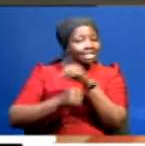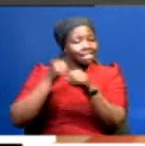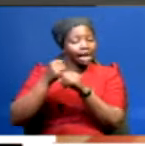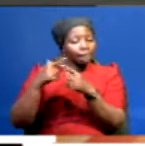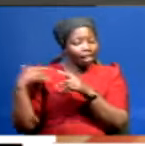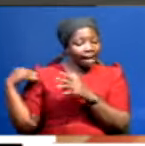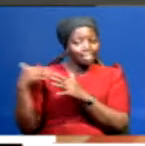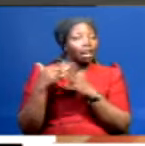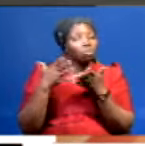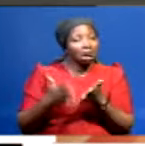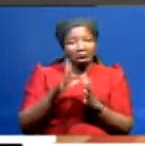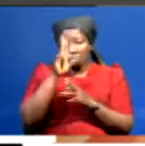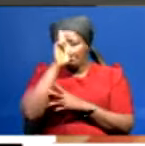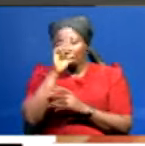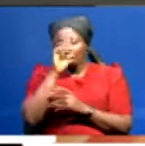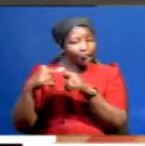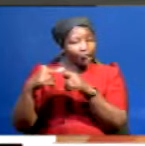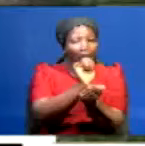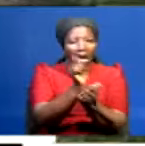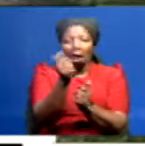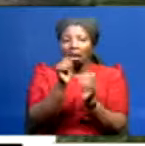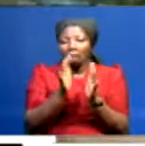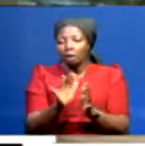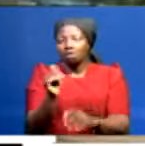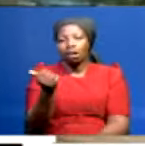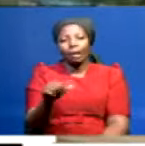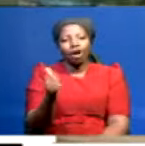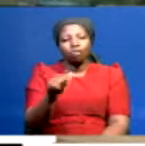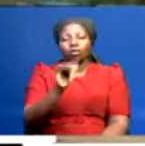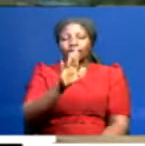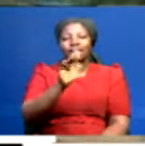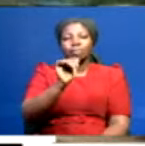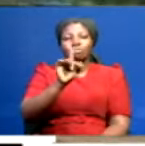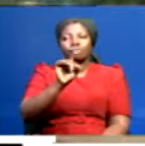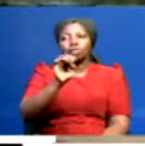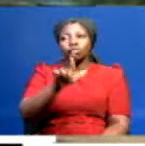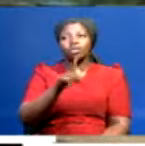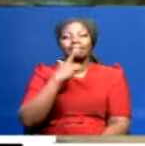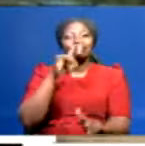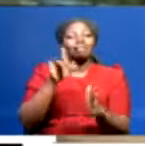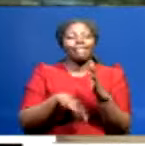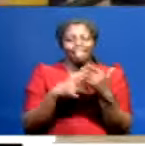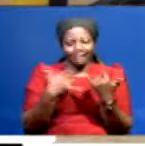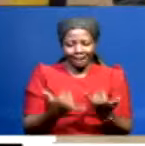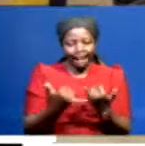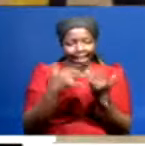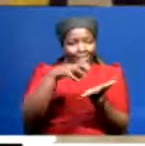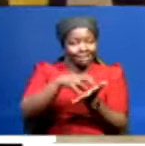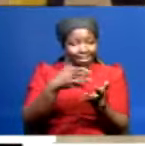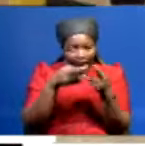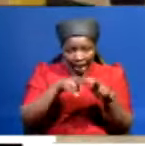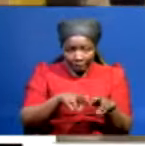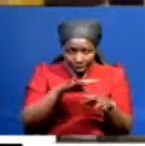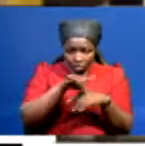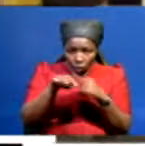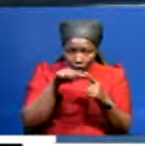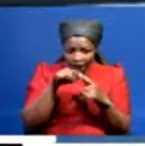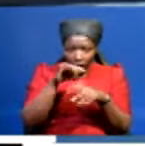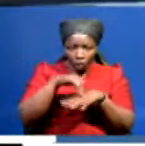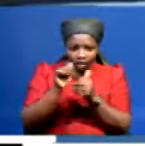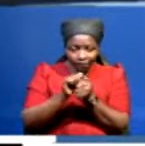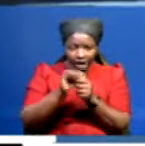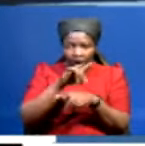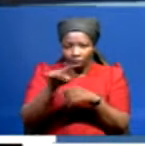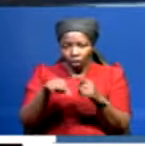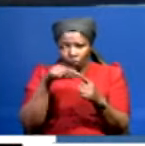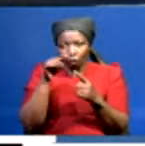the culprits. Abdulkadir Abdulahi says the latest incident happened on Friday where robbers made away with more